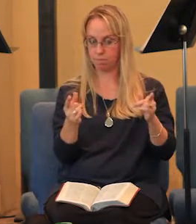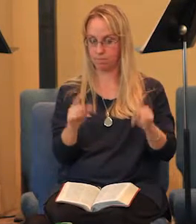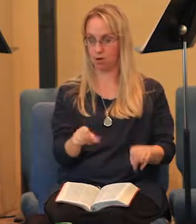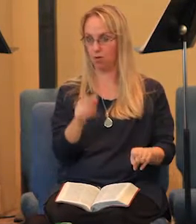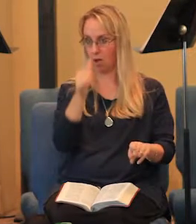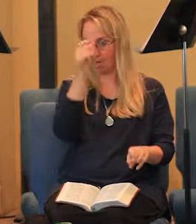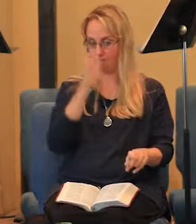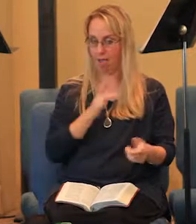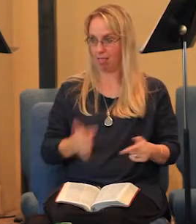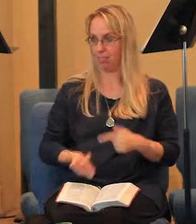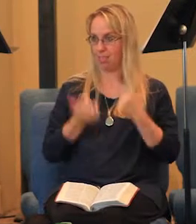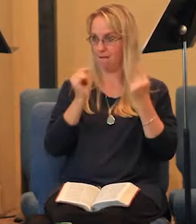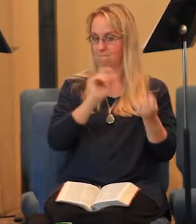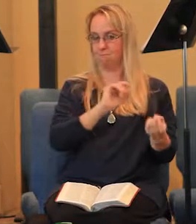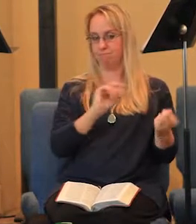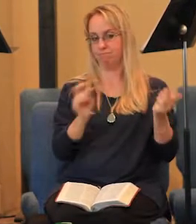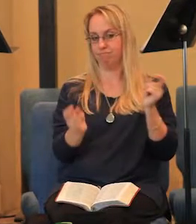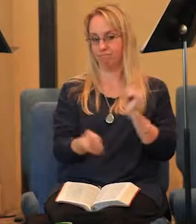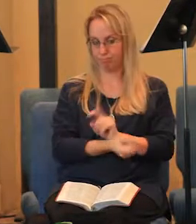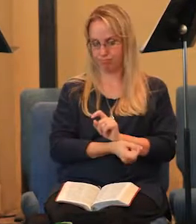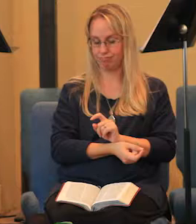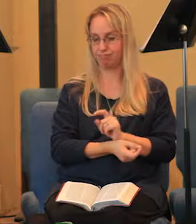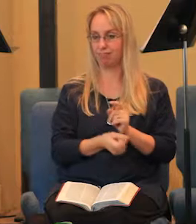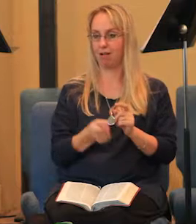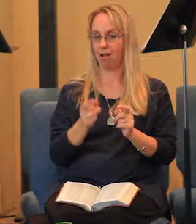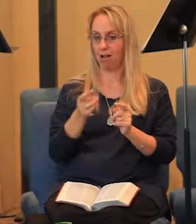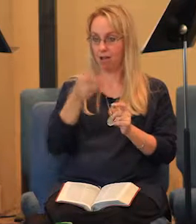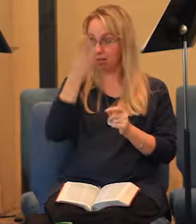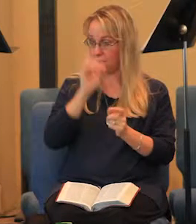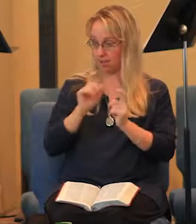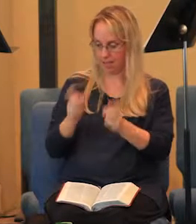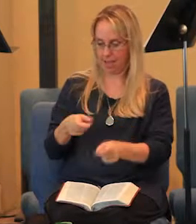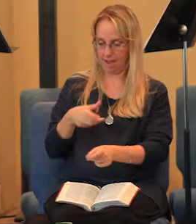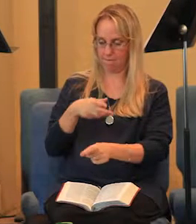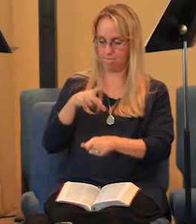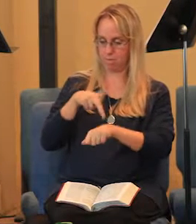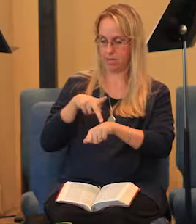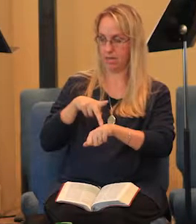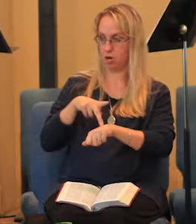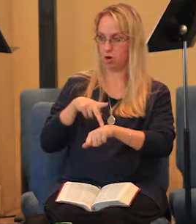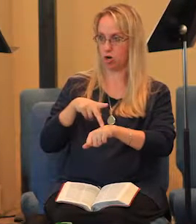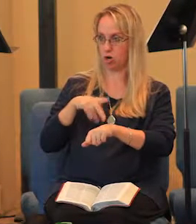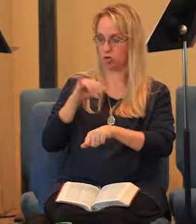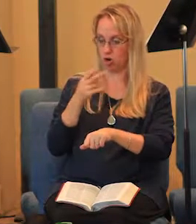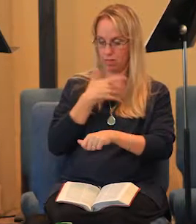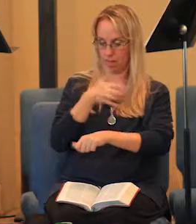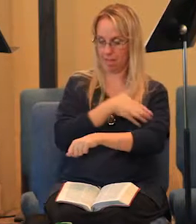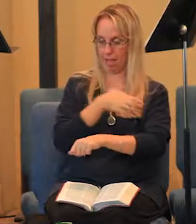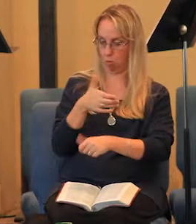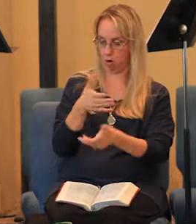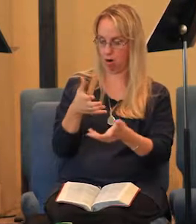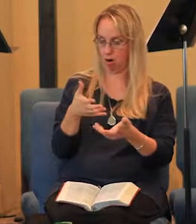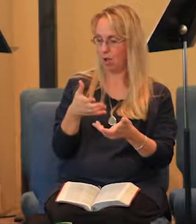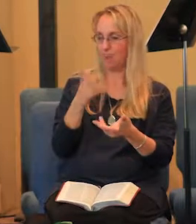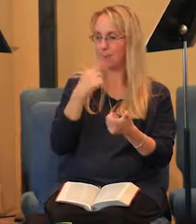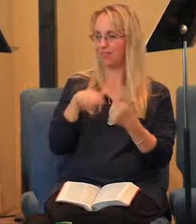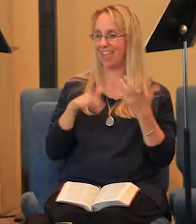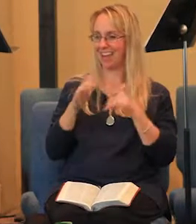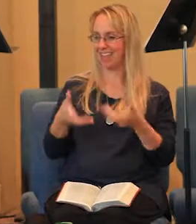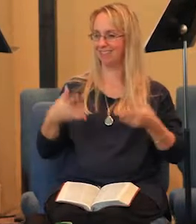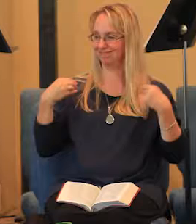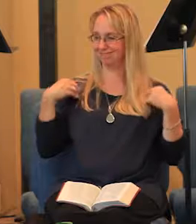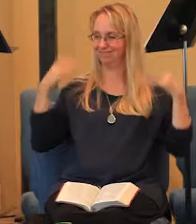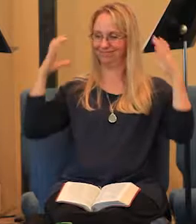life was changed. God gave the power to Peter and John to perform this miracle, but they didn't take that